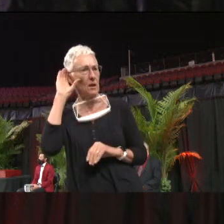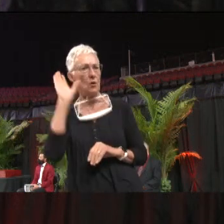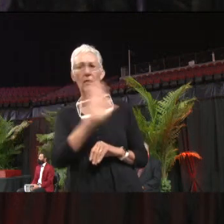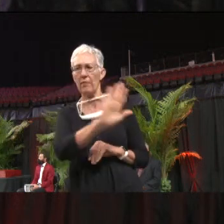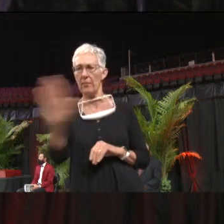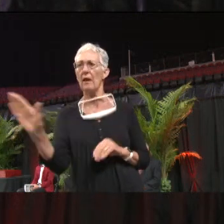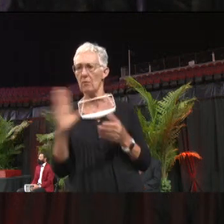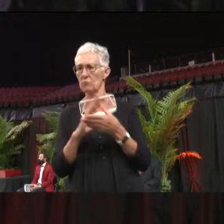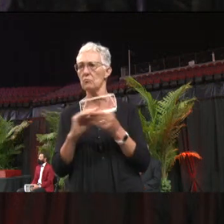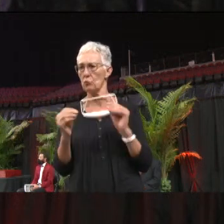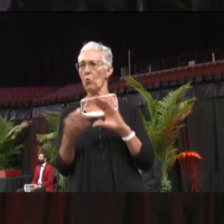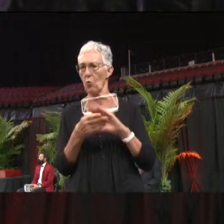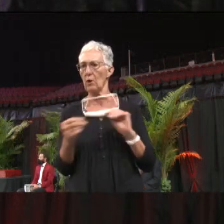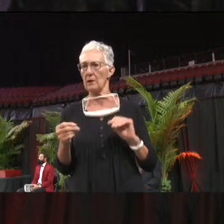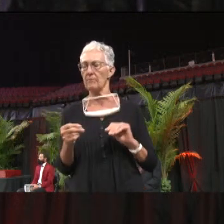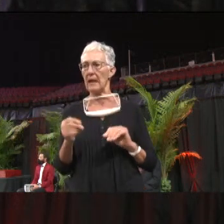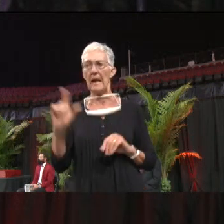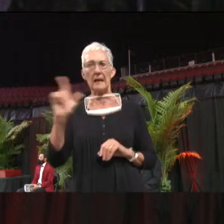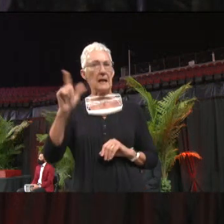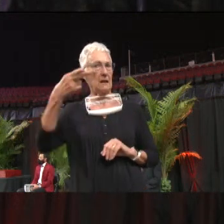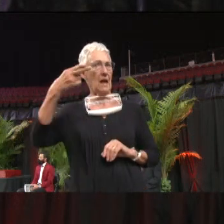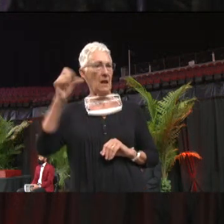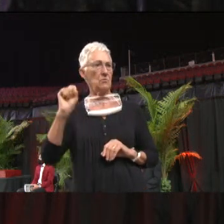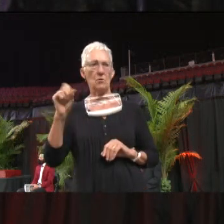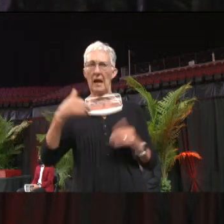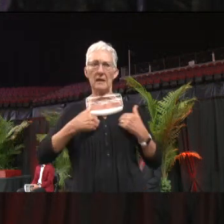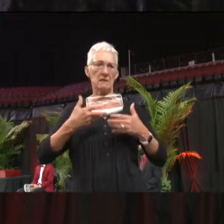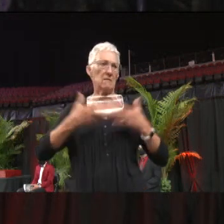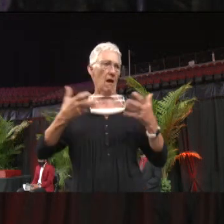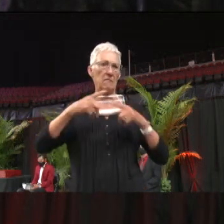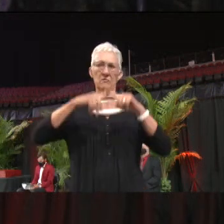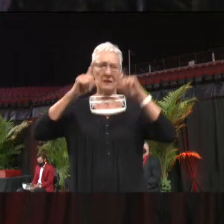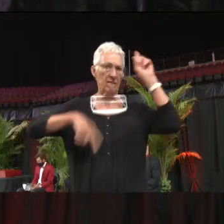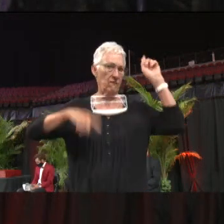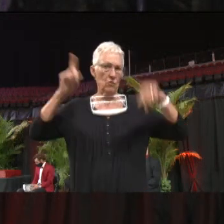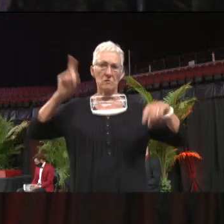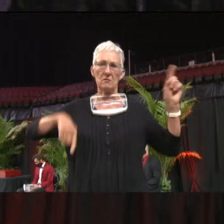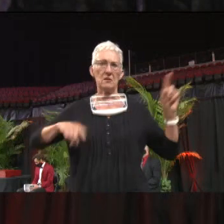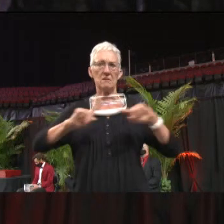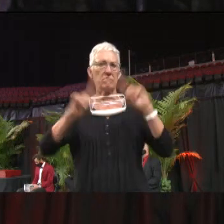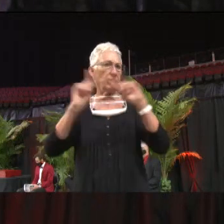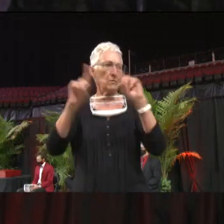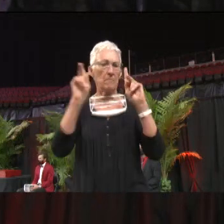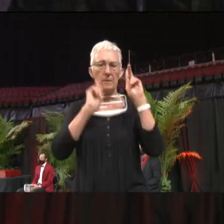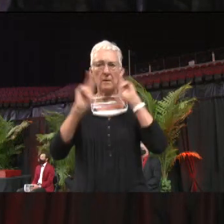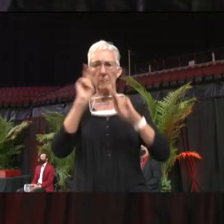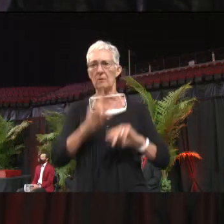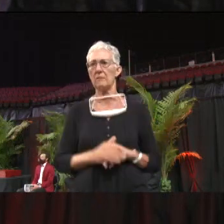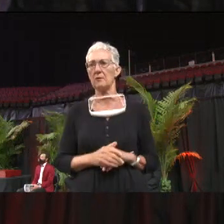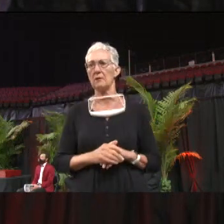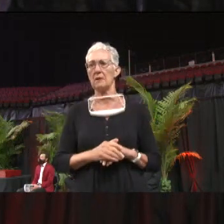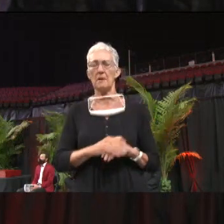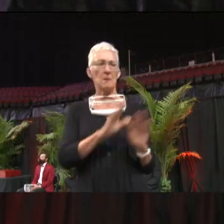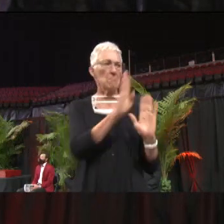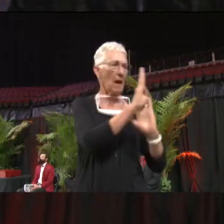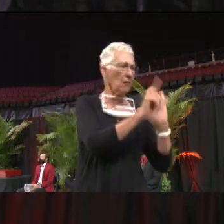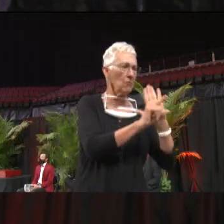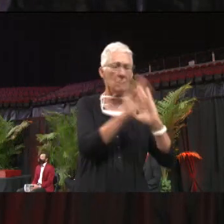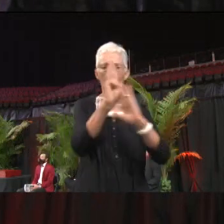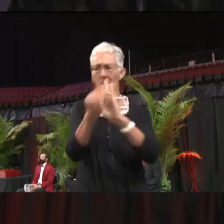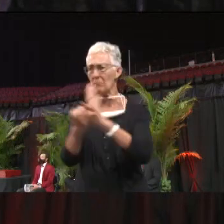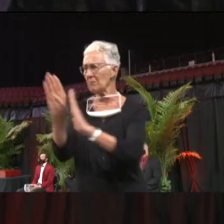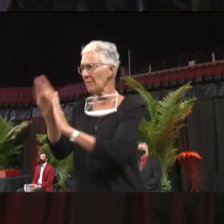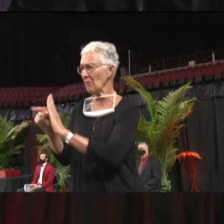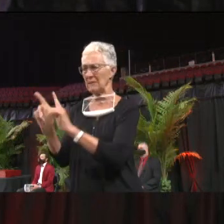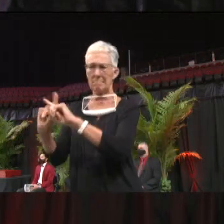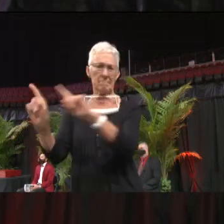diversity. Here, you get to be friends with people who are completely different from you, people who come from totally different backgrounds and even different parts of